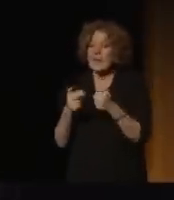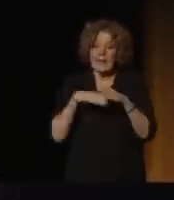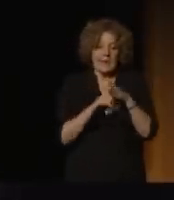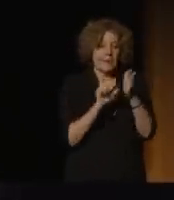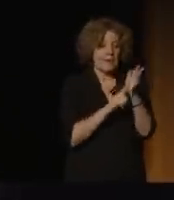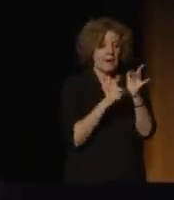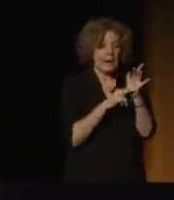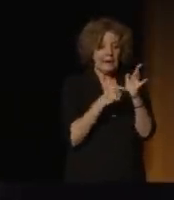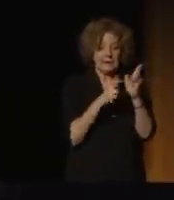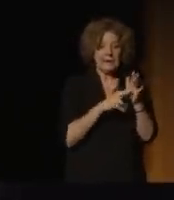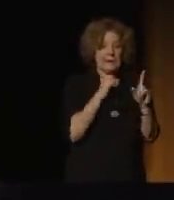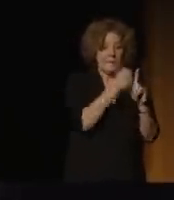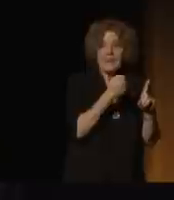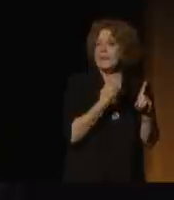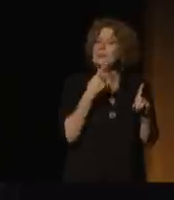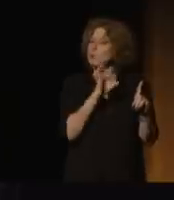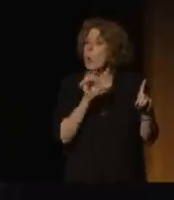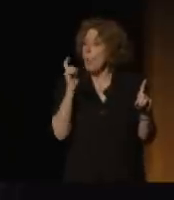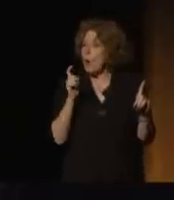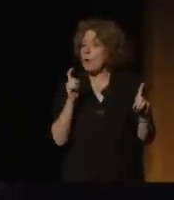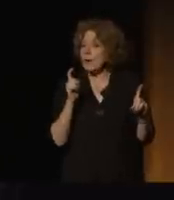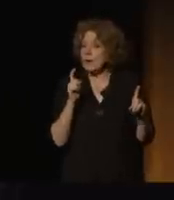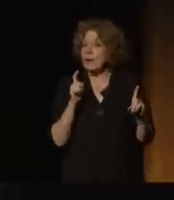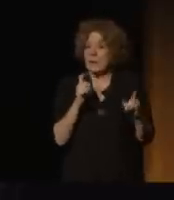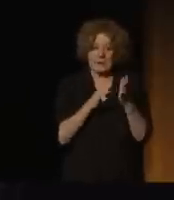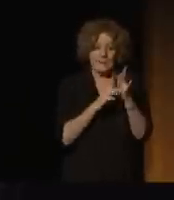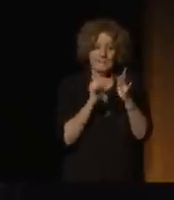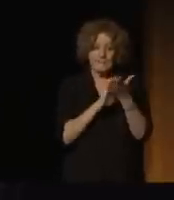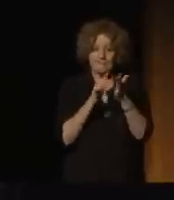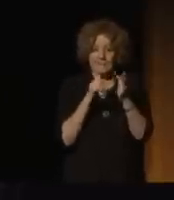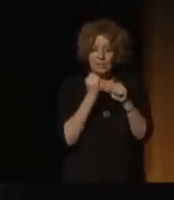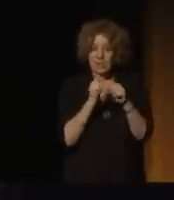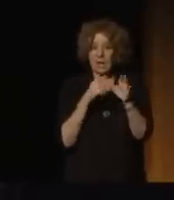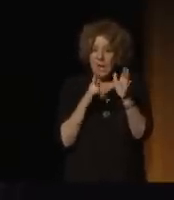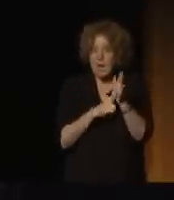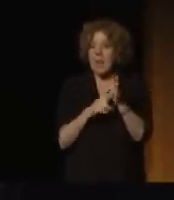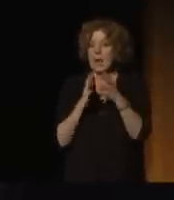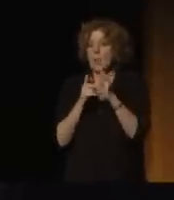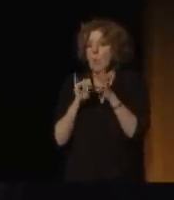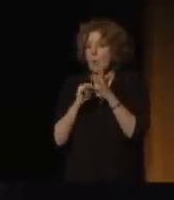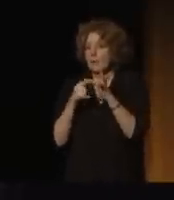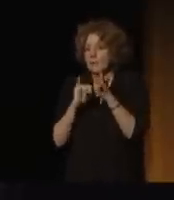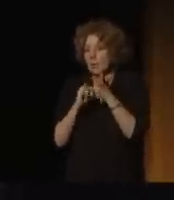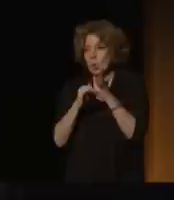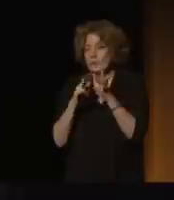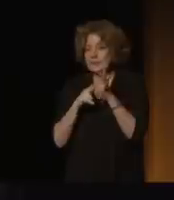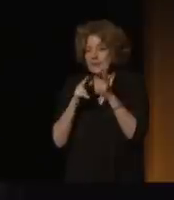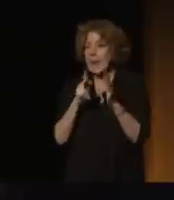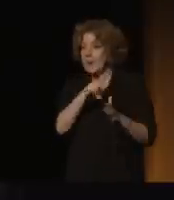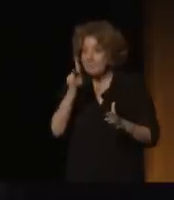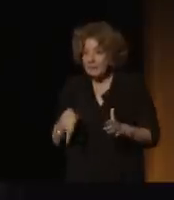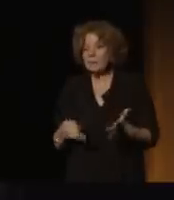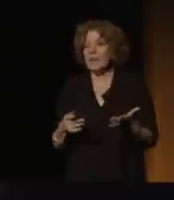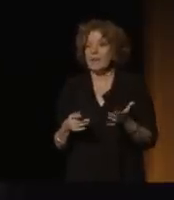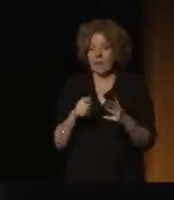campaign, and they said, don't worry, we're gonna hold, it's Michigan and Wisconsin, in Pennsylvania. Those